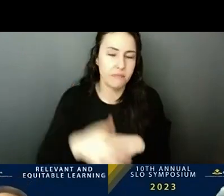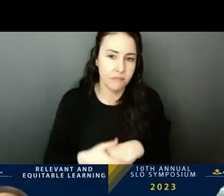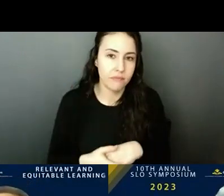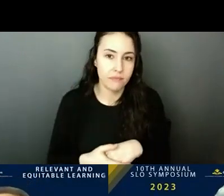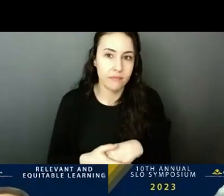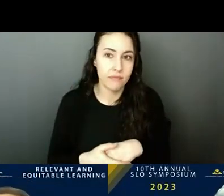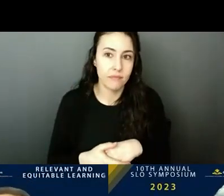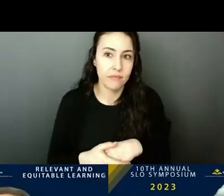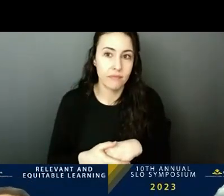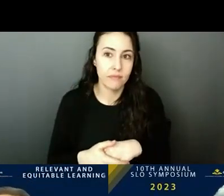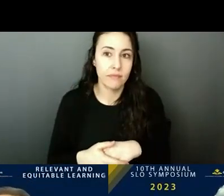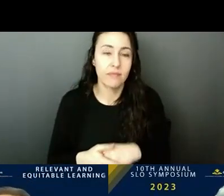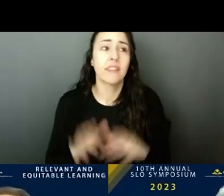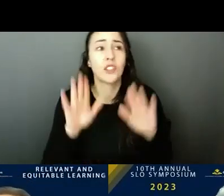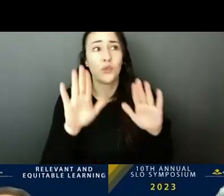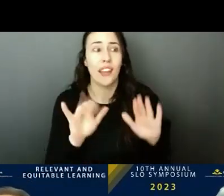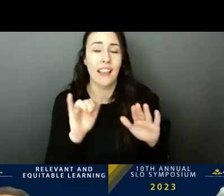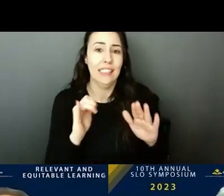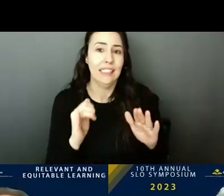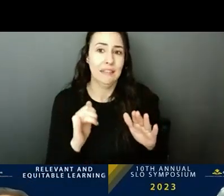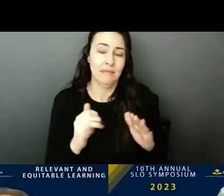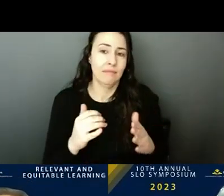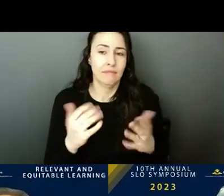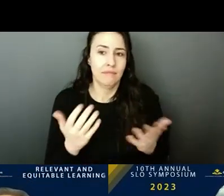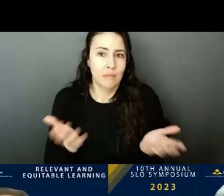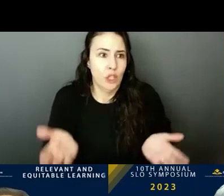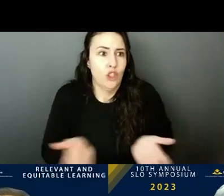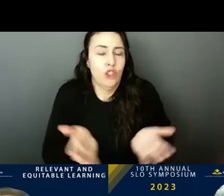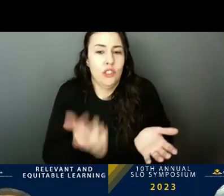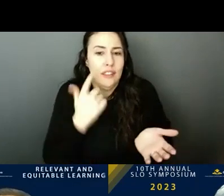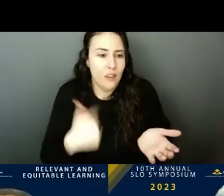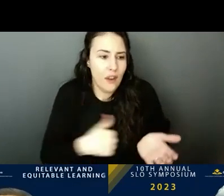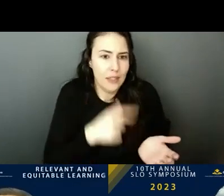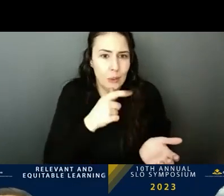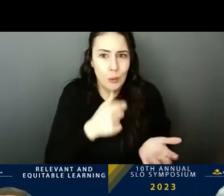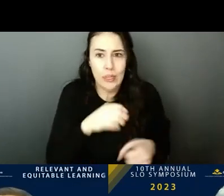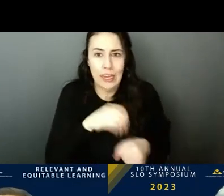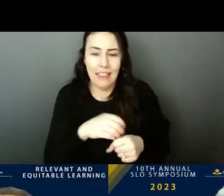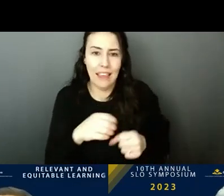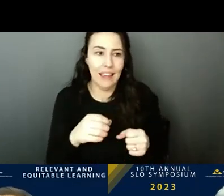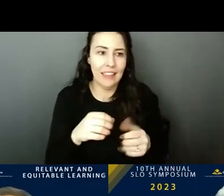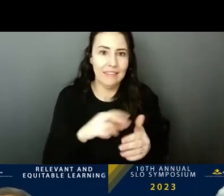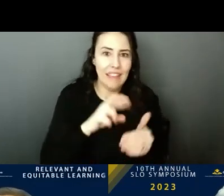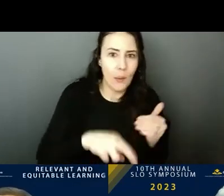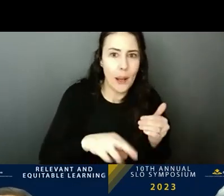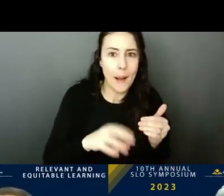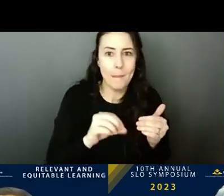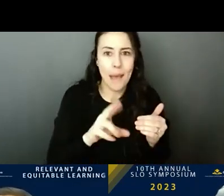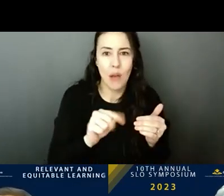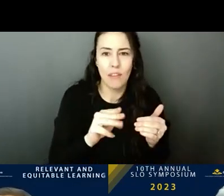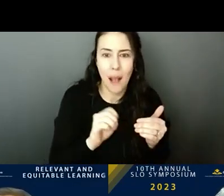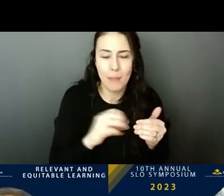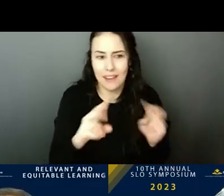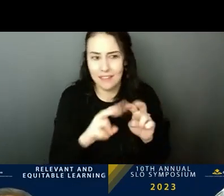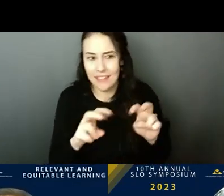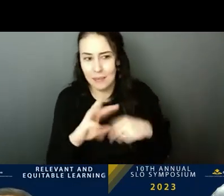Great. It's so encouraging, especially for all of us who are in the outcomes and assessment world. We love hearing that that's going to be of greater